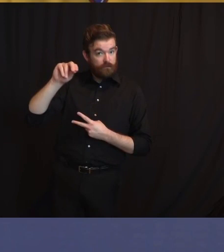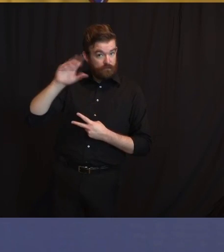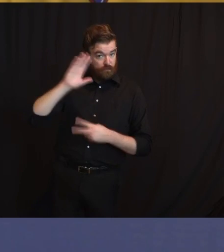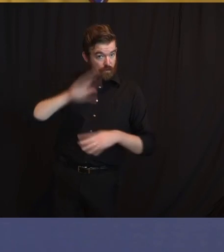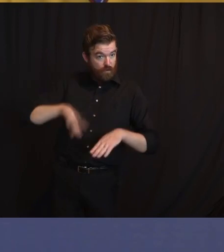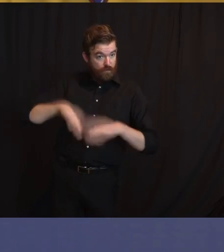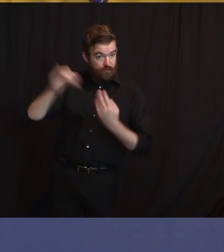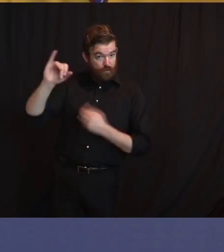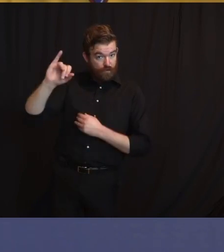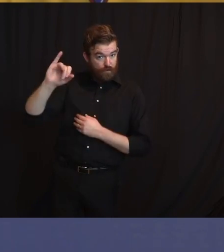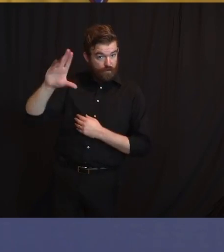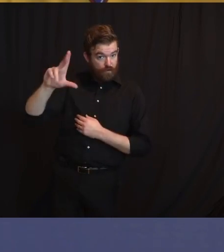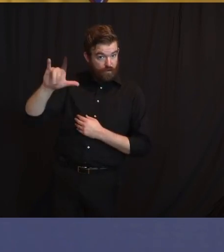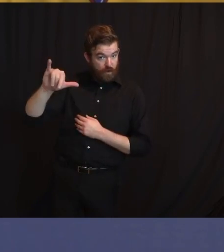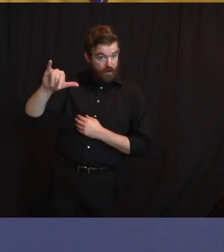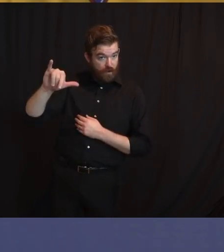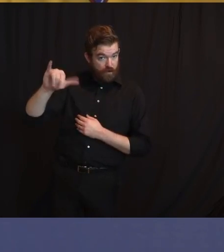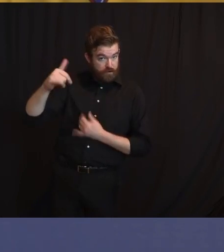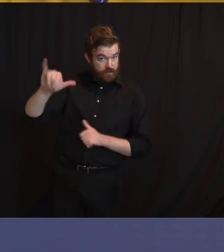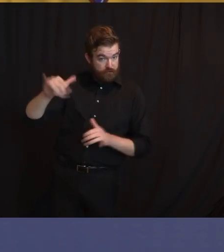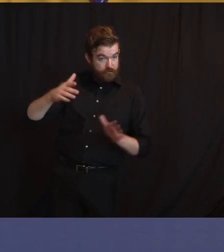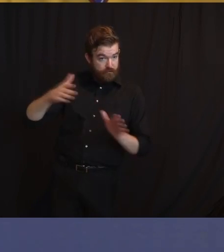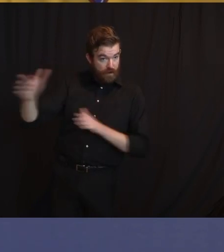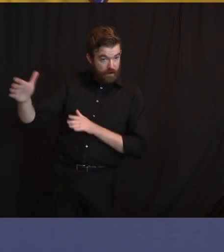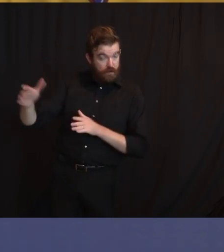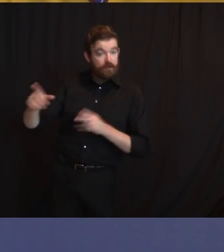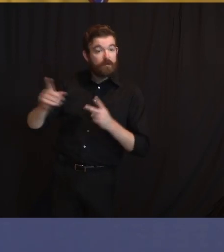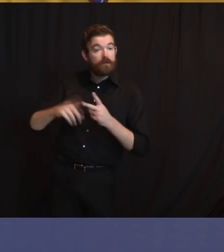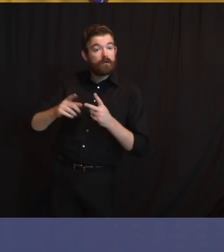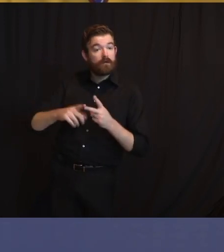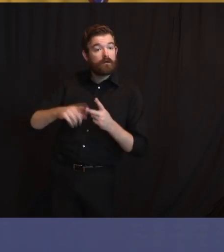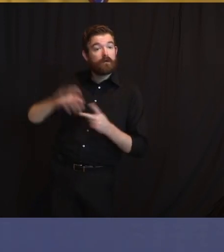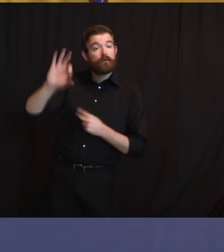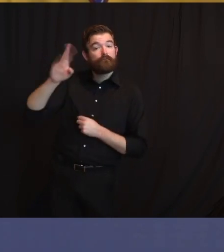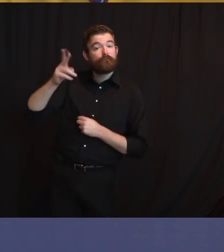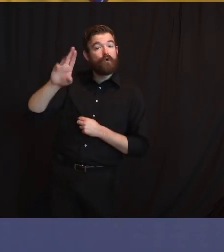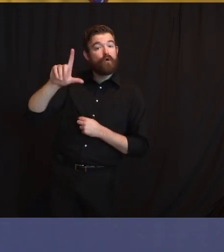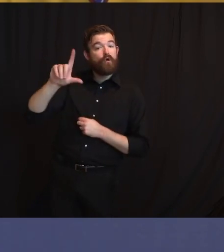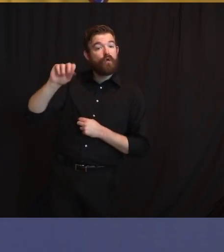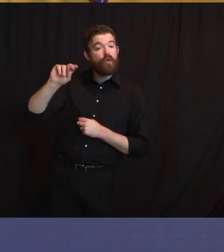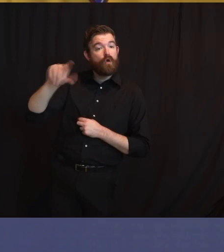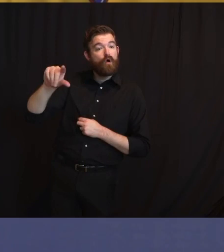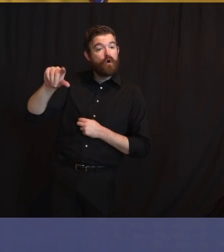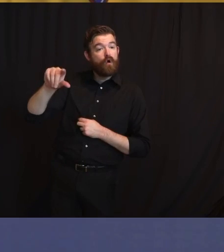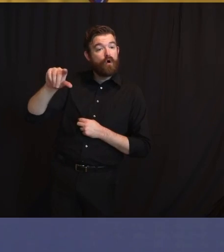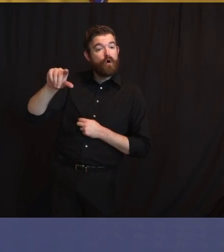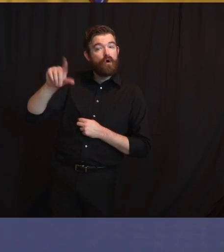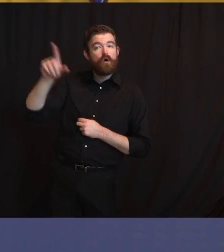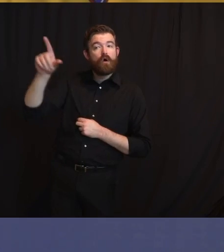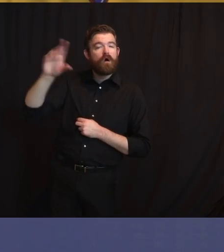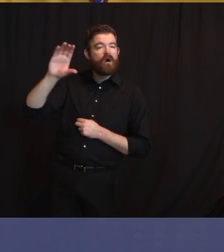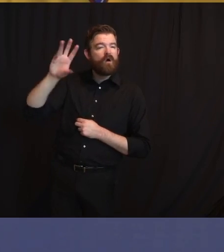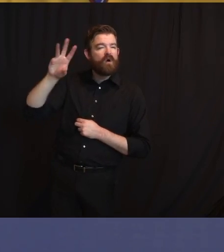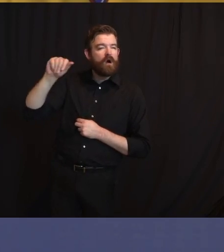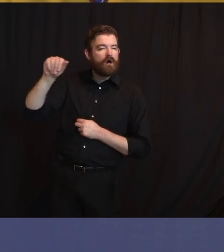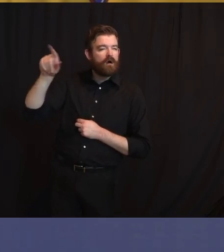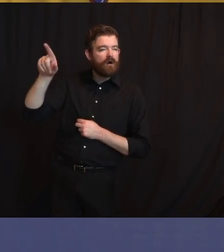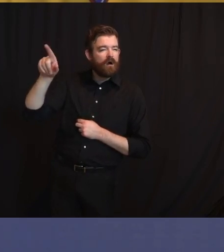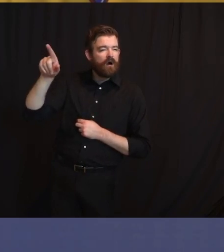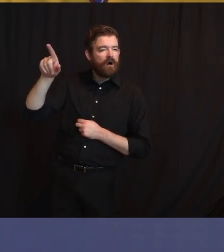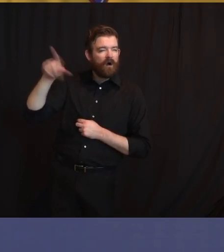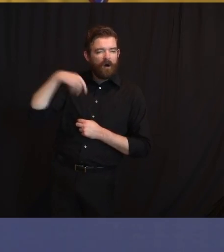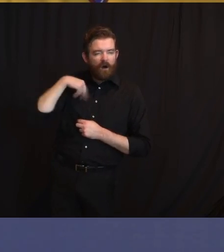2nd as planned? And regarding the furloughs agreement, in explainers posted to its website, the union said